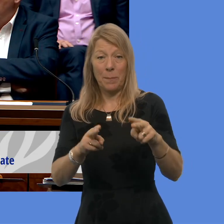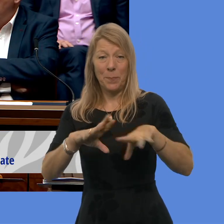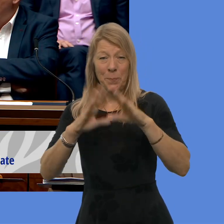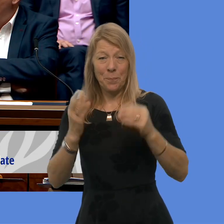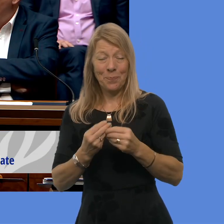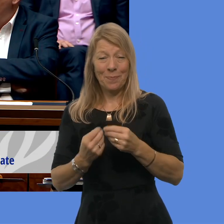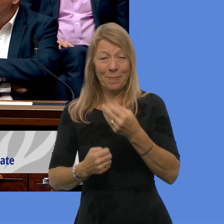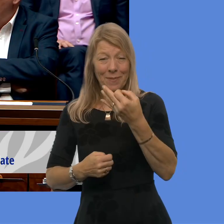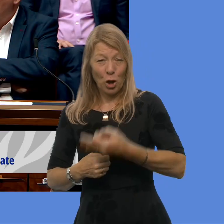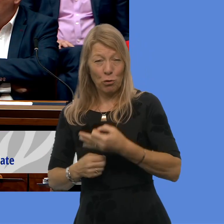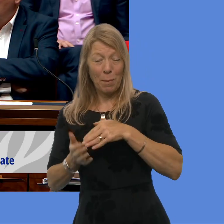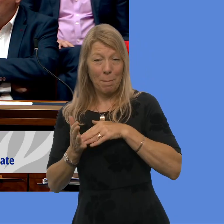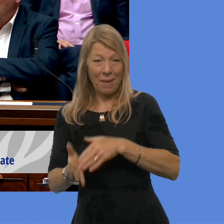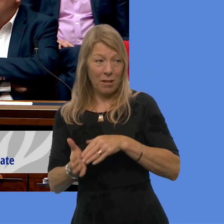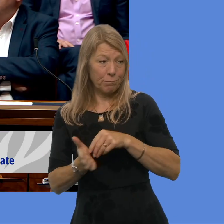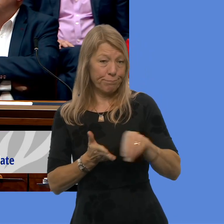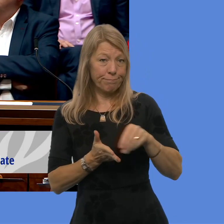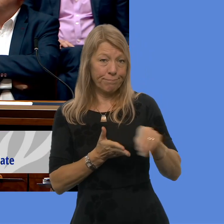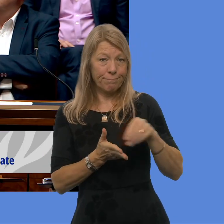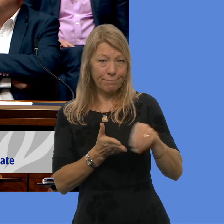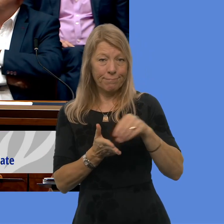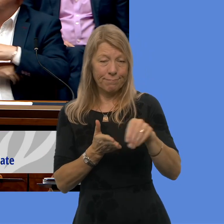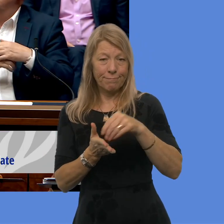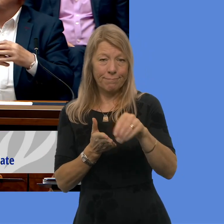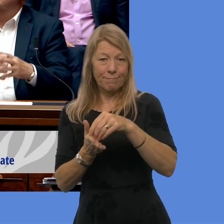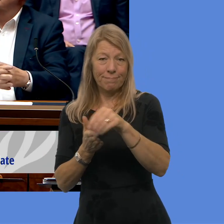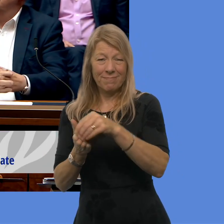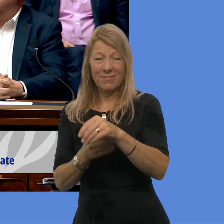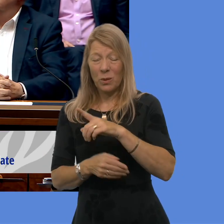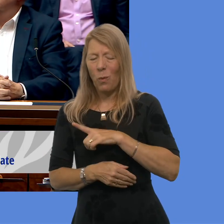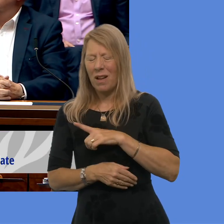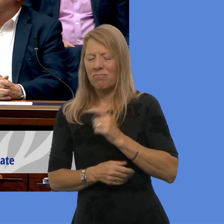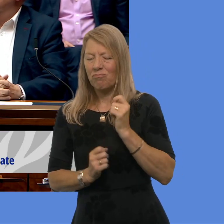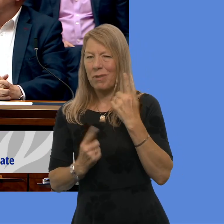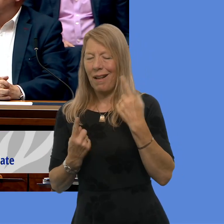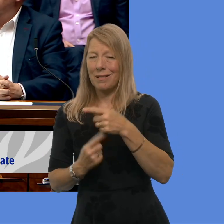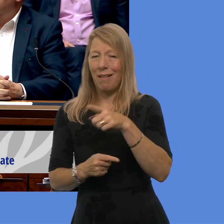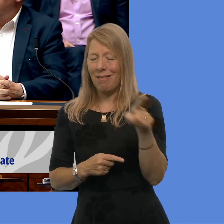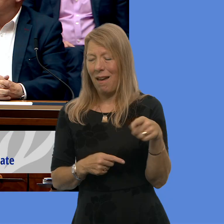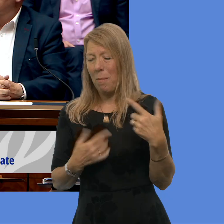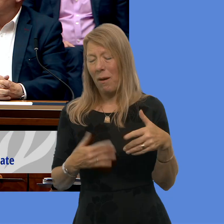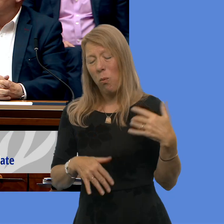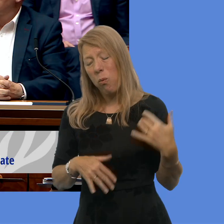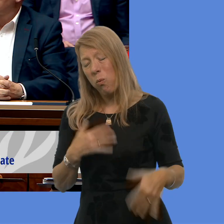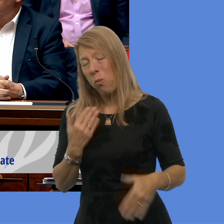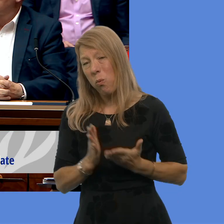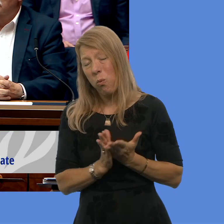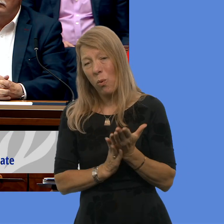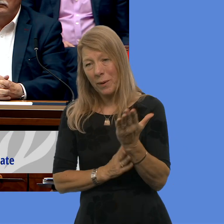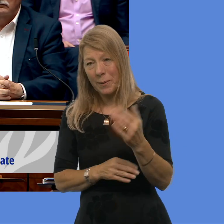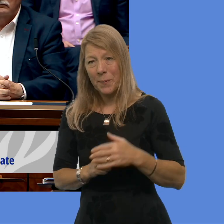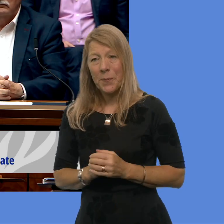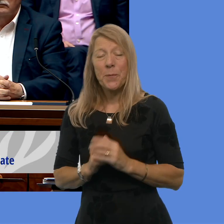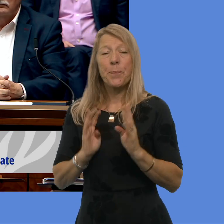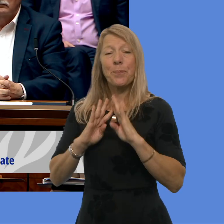have been made to eligible applicants, offering meaningful recognition of the harm that they have suffered. The Board is progressing applications